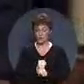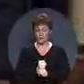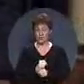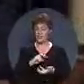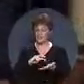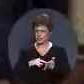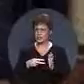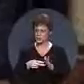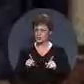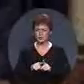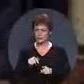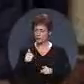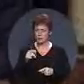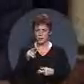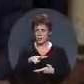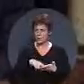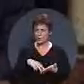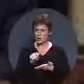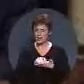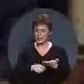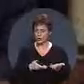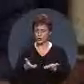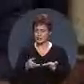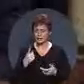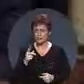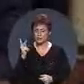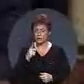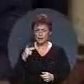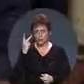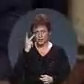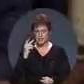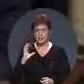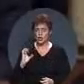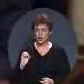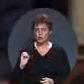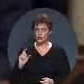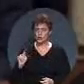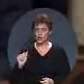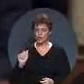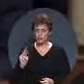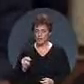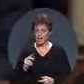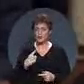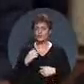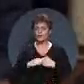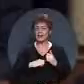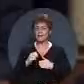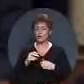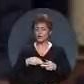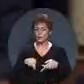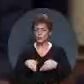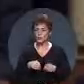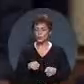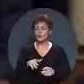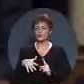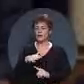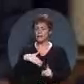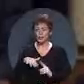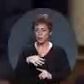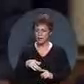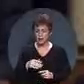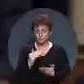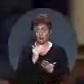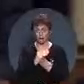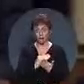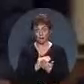national security policy, on NATO policy, on infrastructure and environmental issues? The list goes on. Mr. Speaker, if the